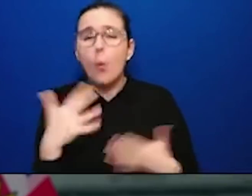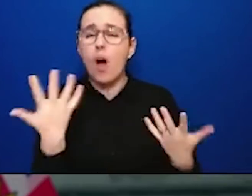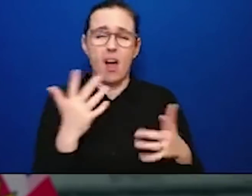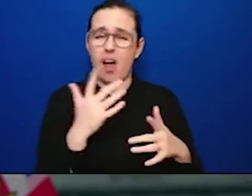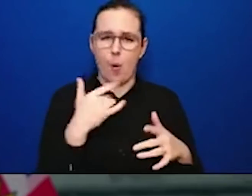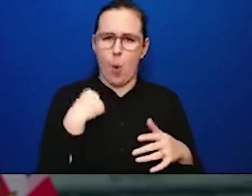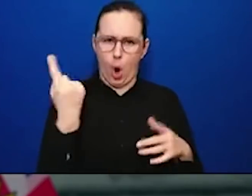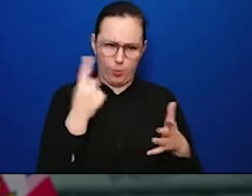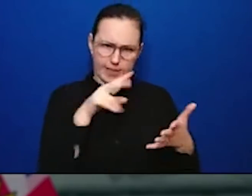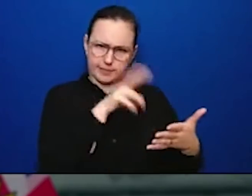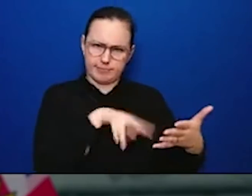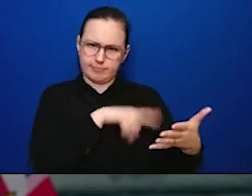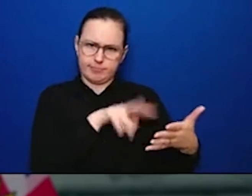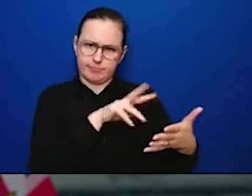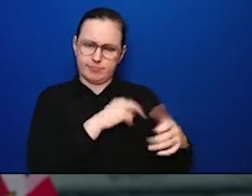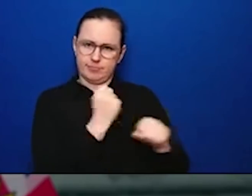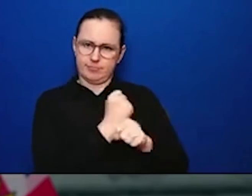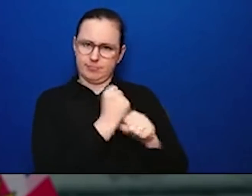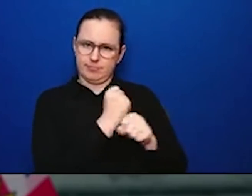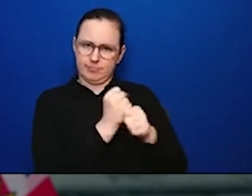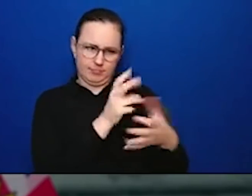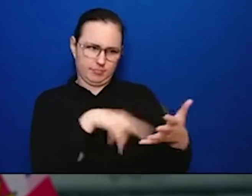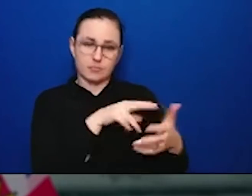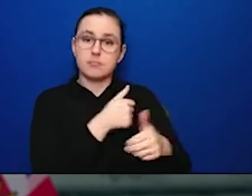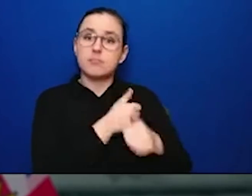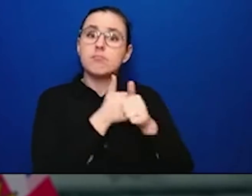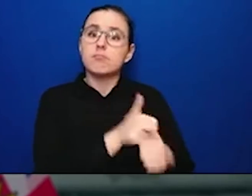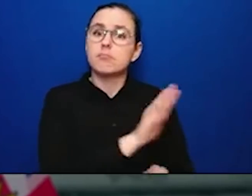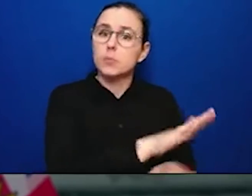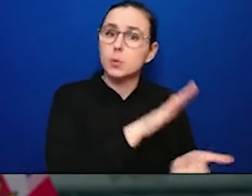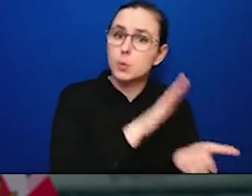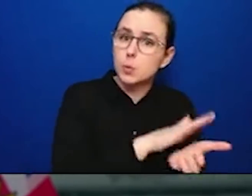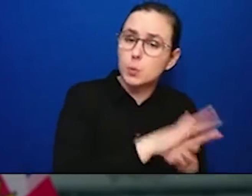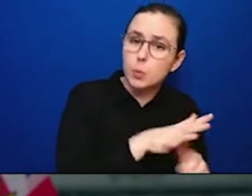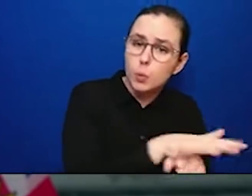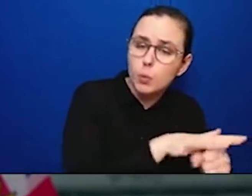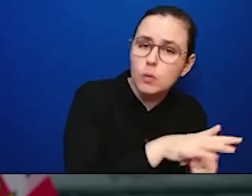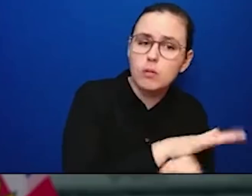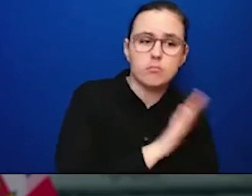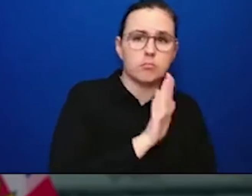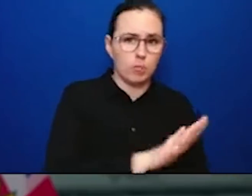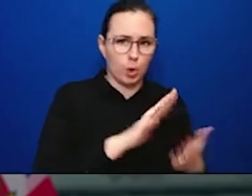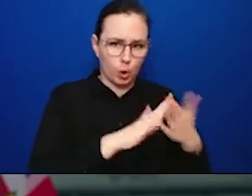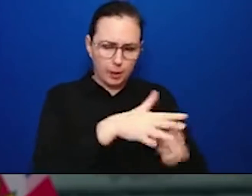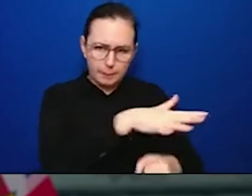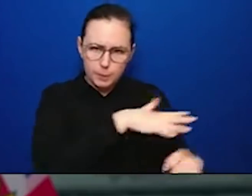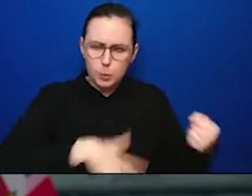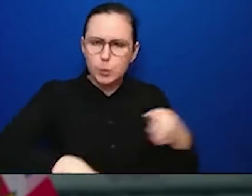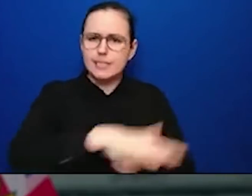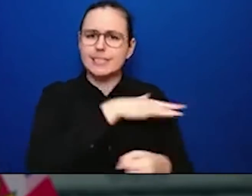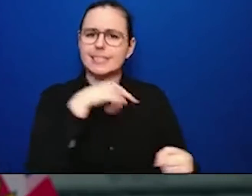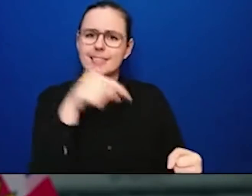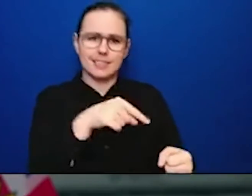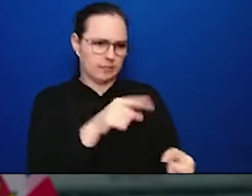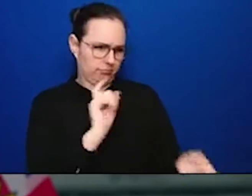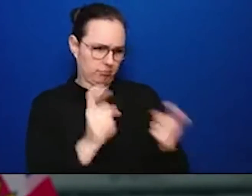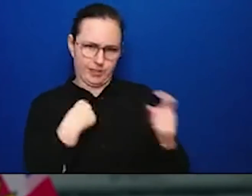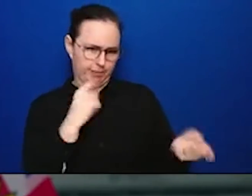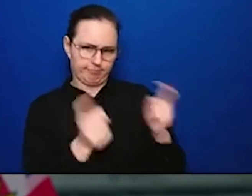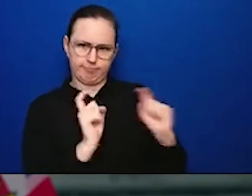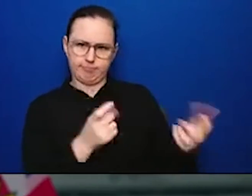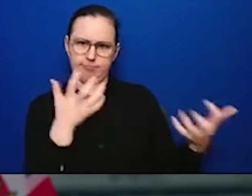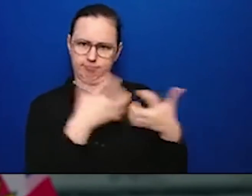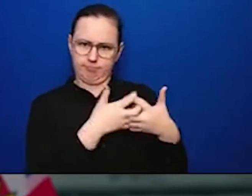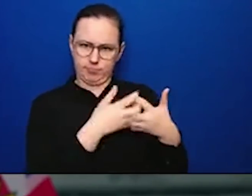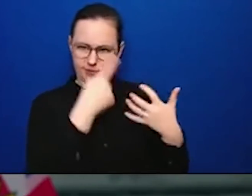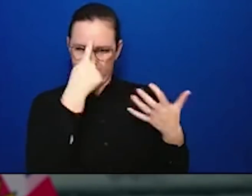district specific. So there's what the planning scenarios we're looking at, and I talked a little bit about this for business, is up